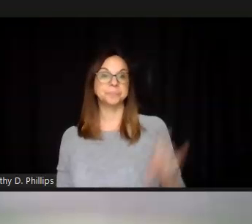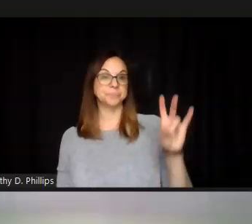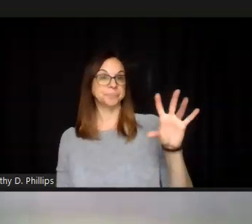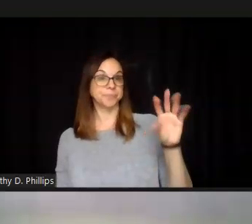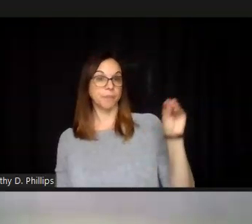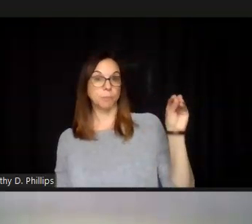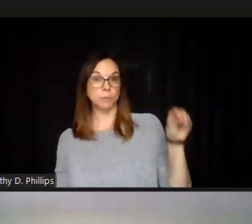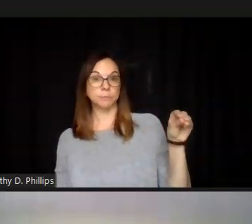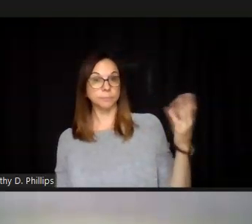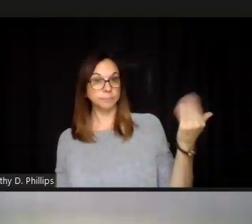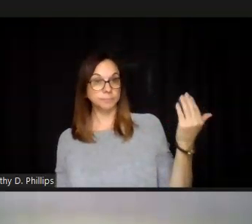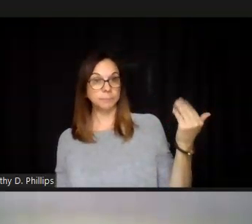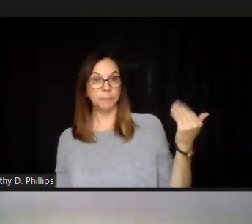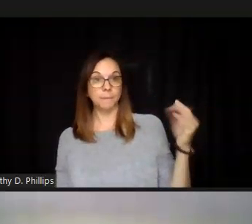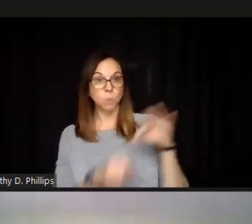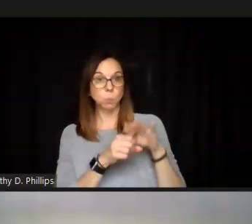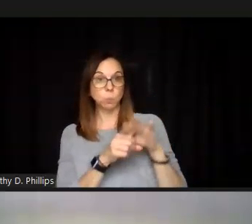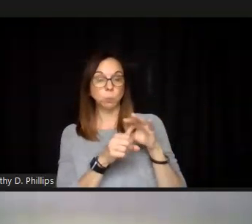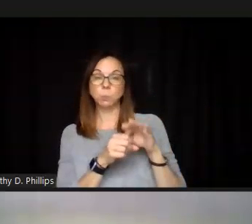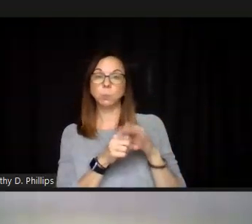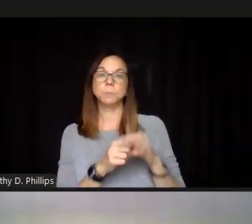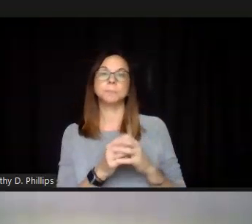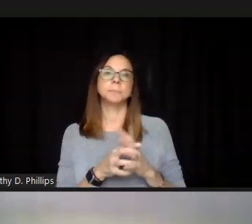%75 of you get your vote in.